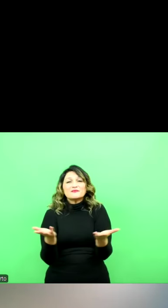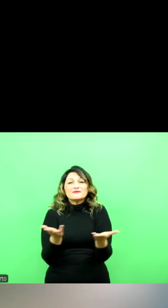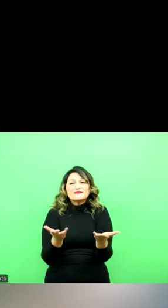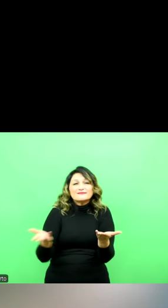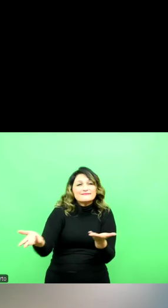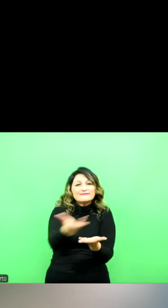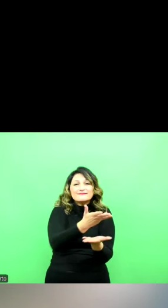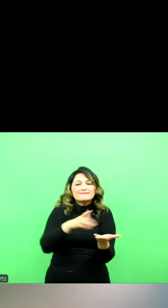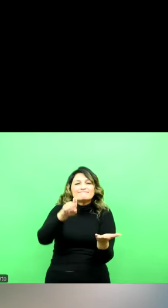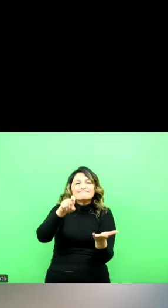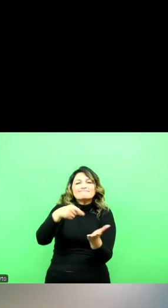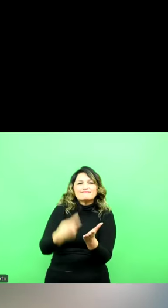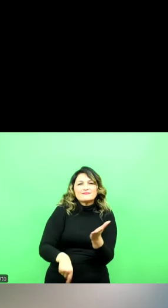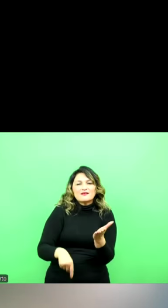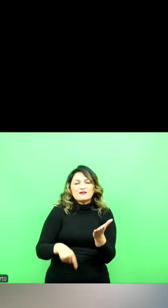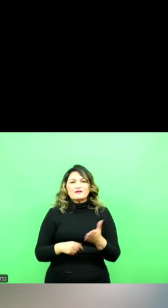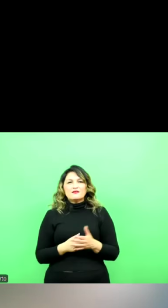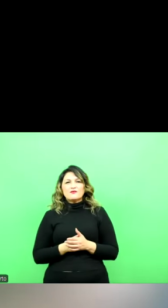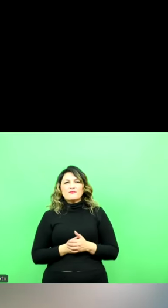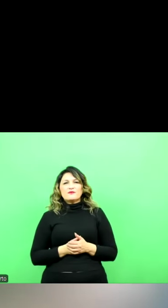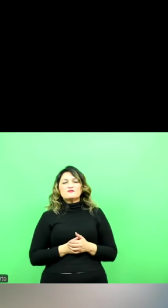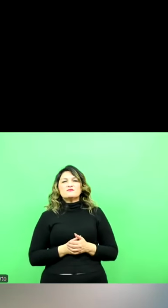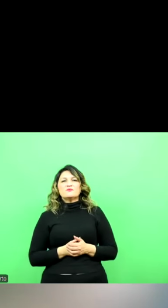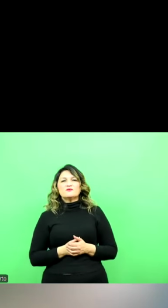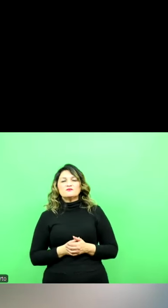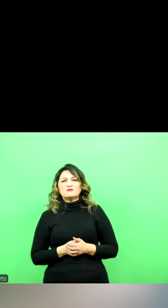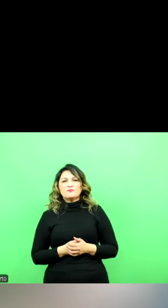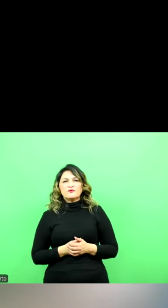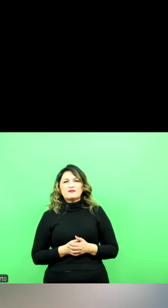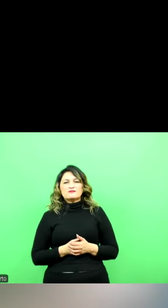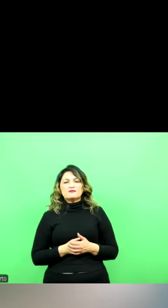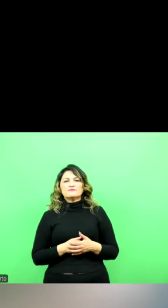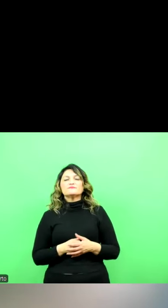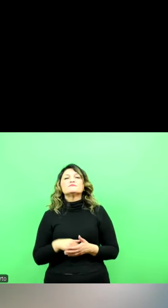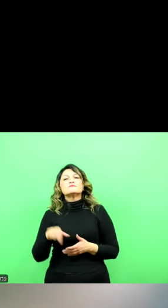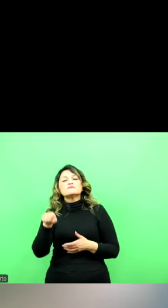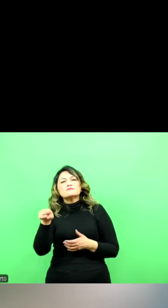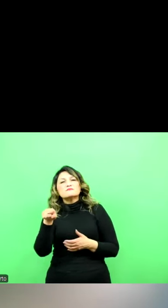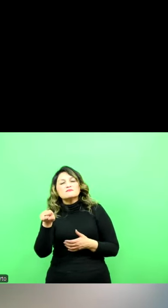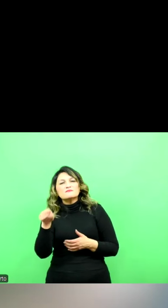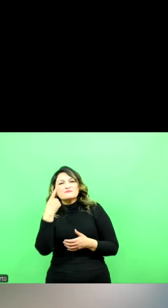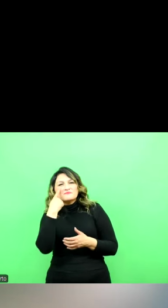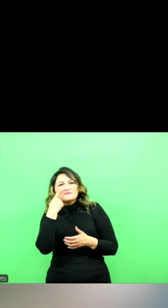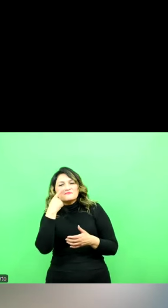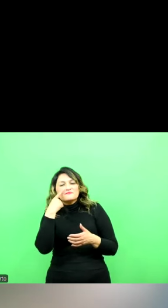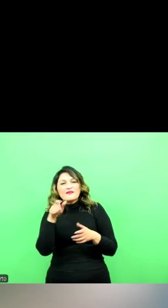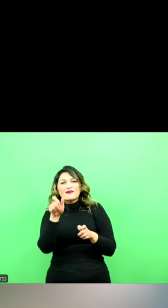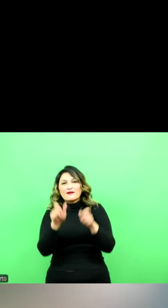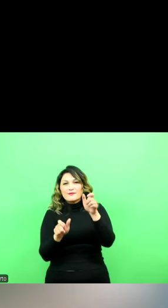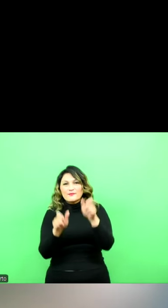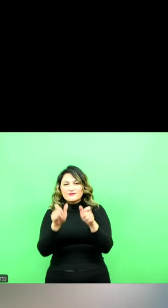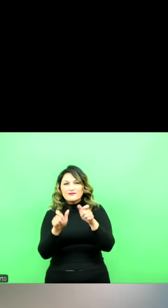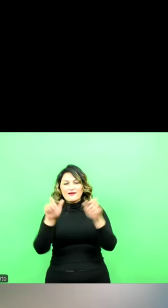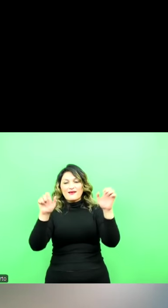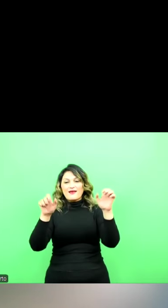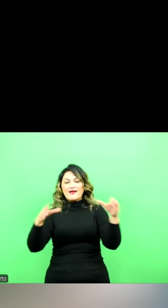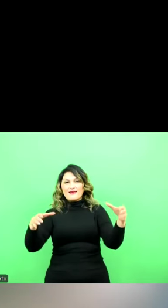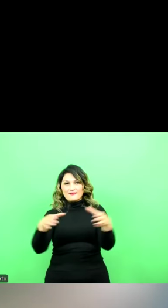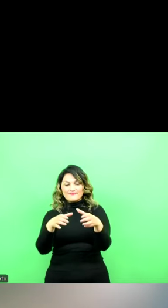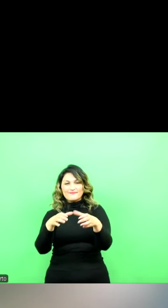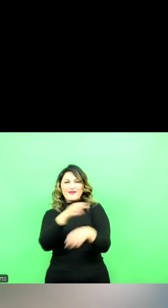Participation. This means making people with disabilities be duly represented in the hospital